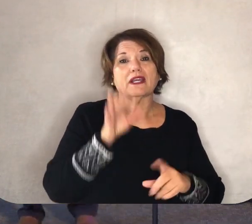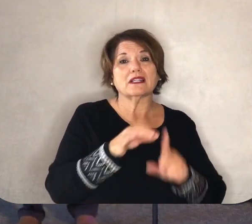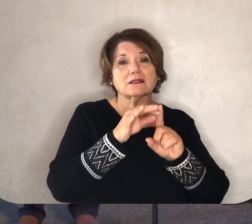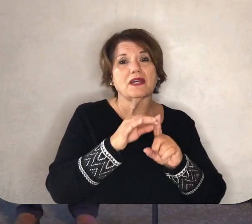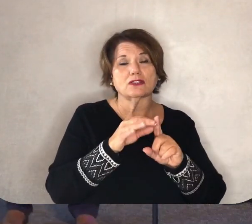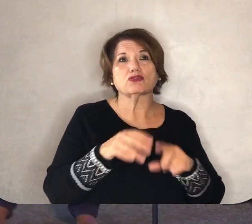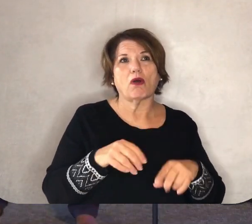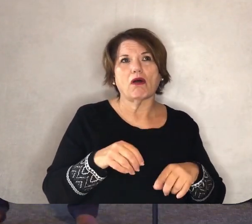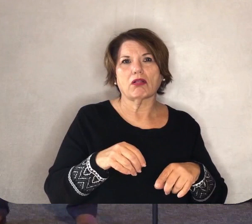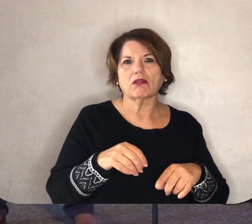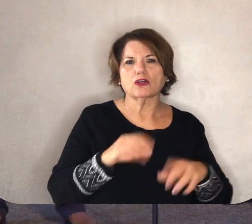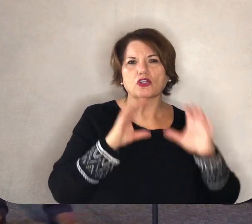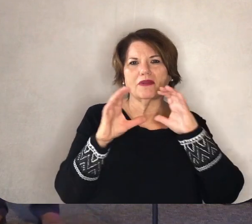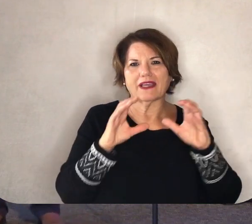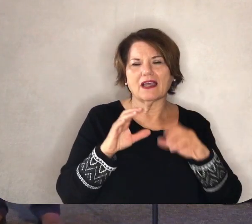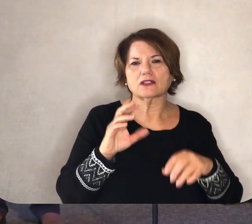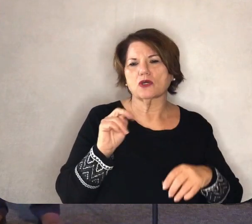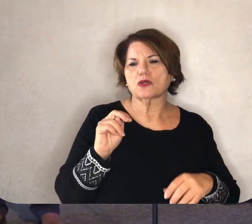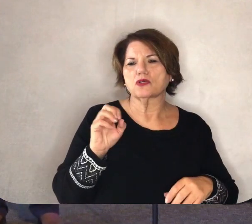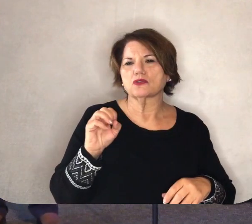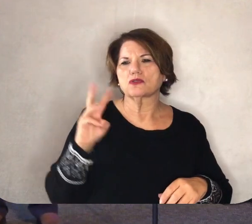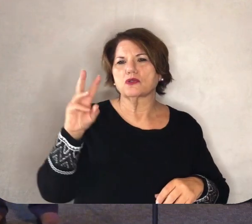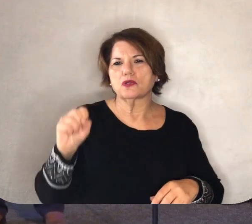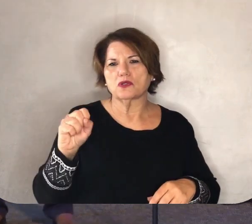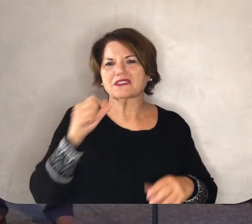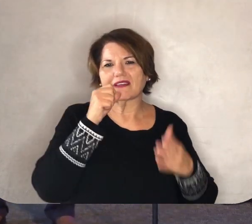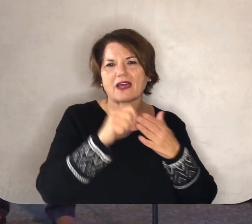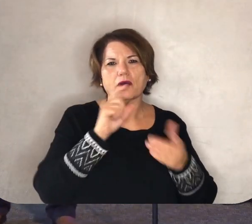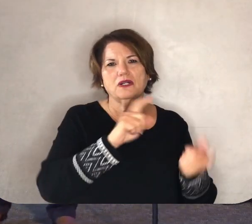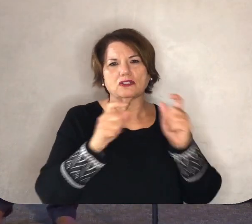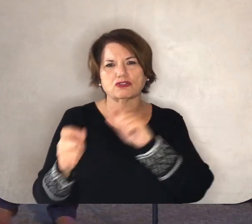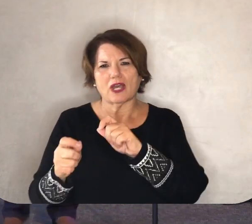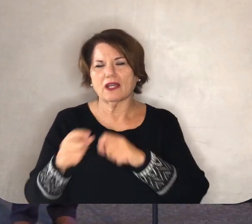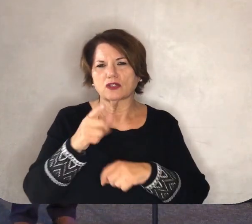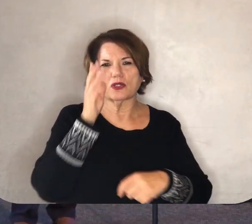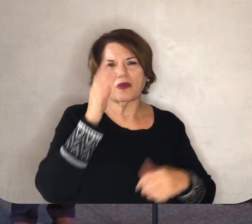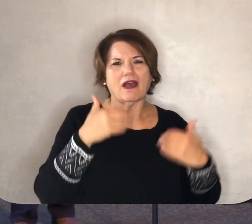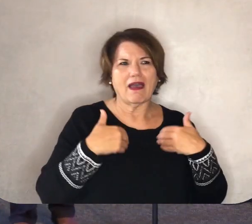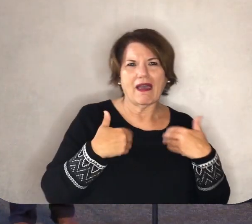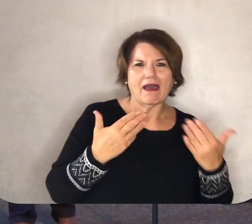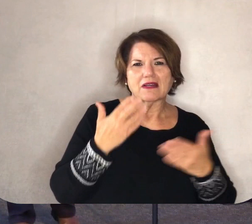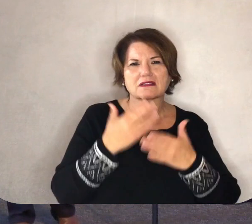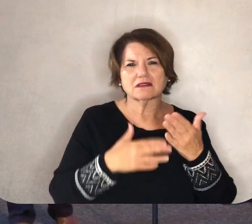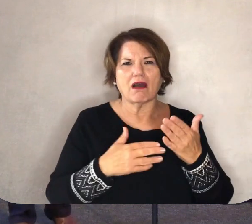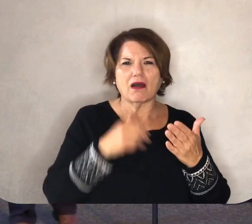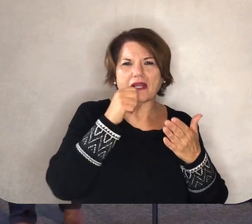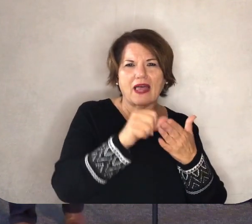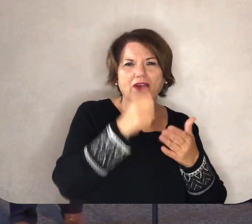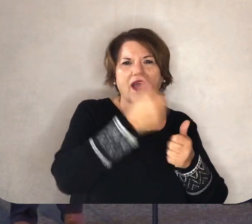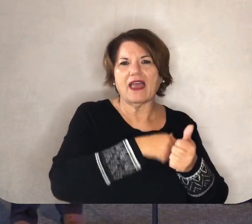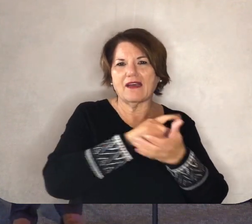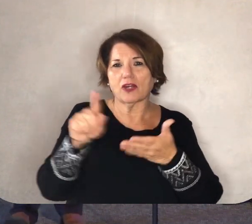Our newsletter is actually going to be changing a little bit, changing its form. You'll be getting a kind of a piece of the newsletter kind of each